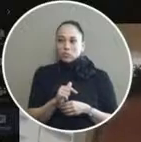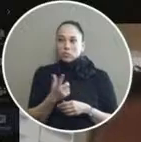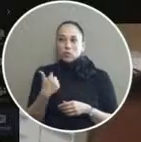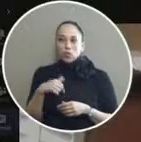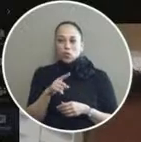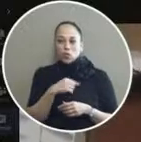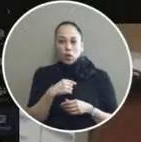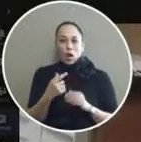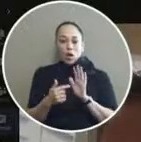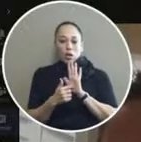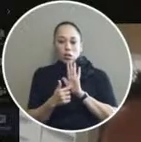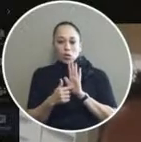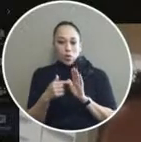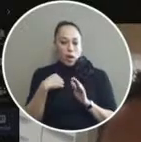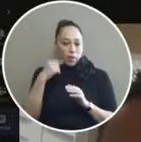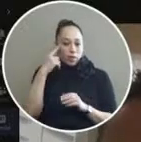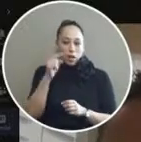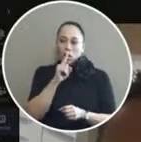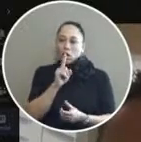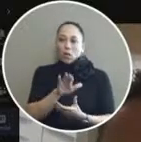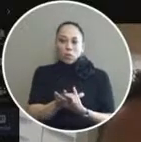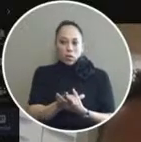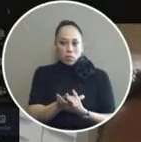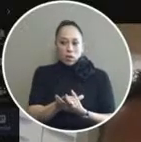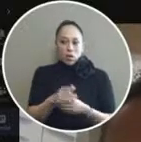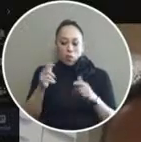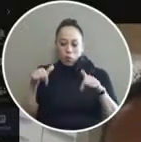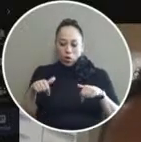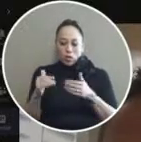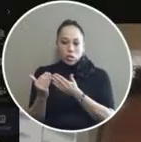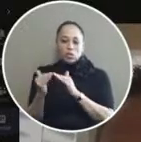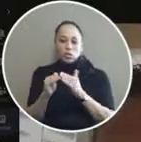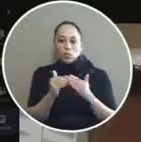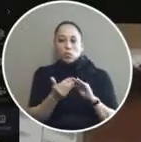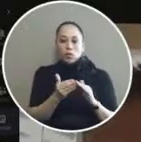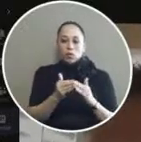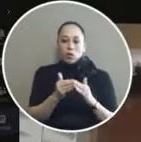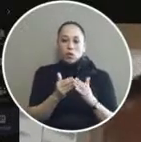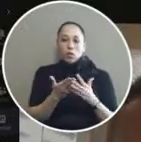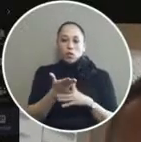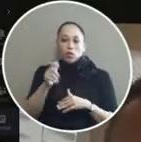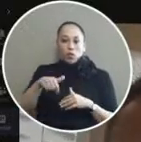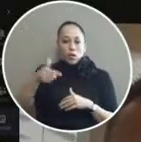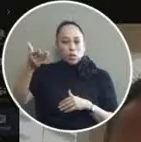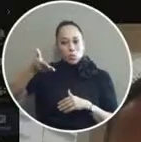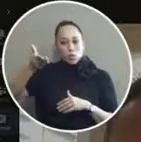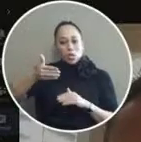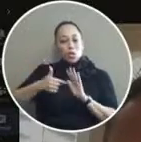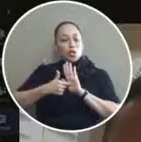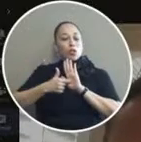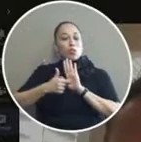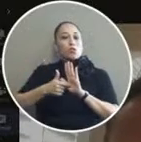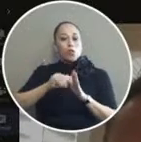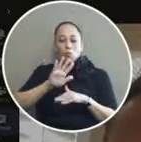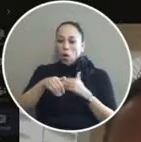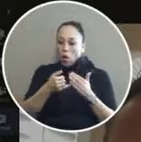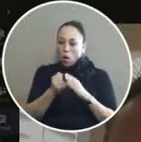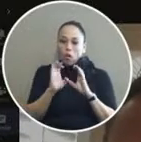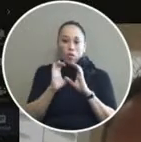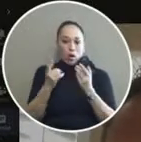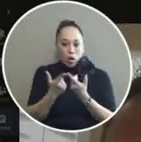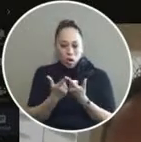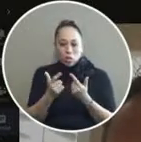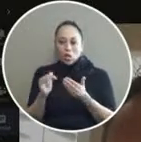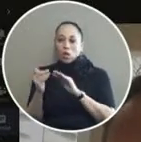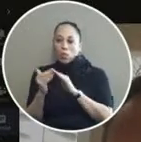We have demonstrated, I think, a commitment to this community through this presentation to show the entire council and the